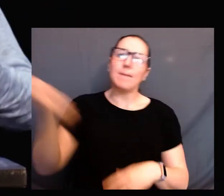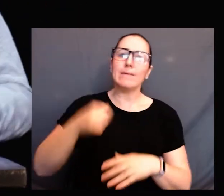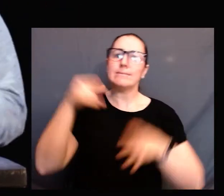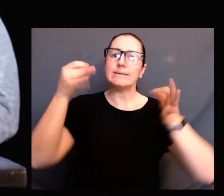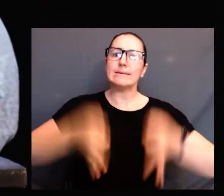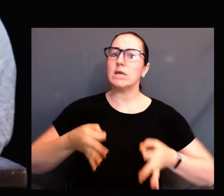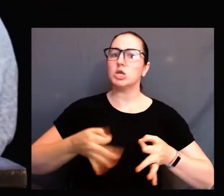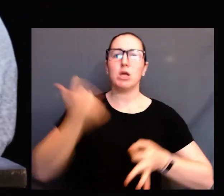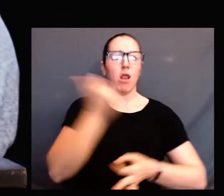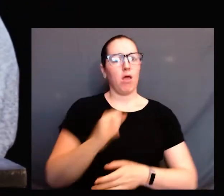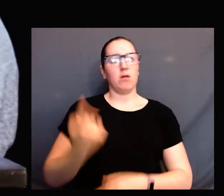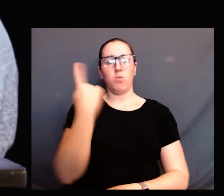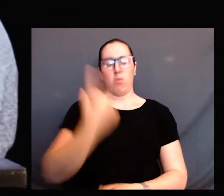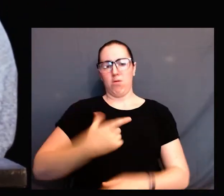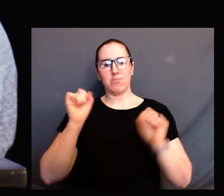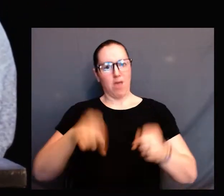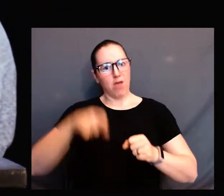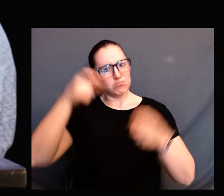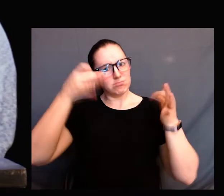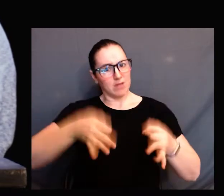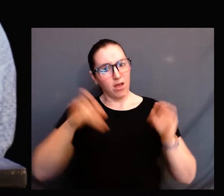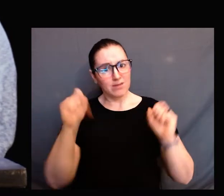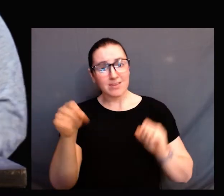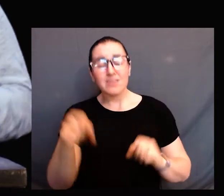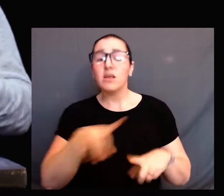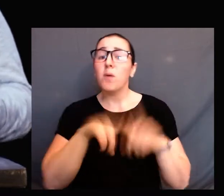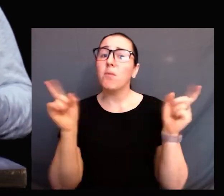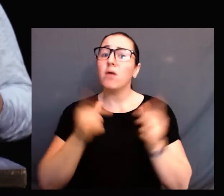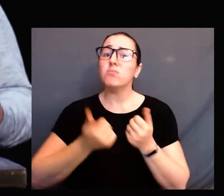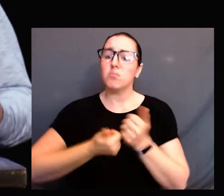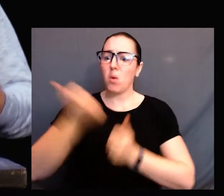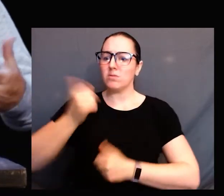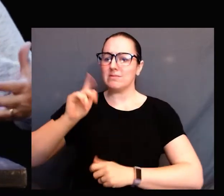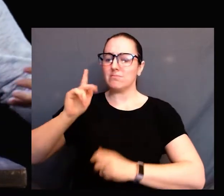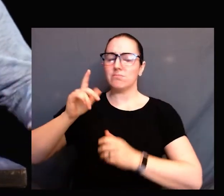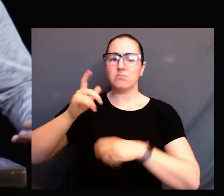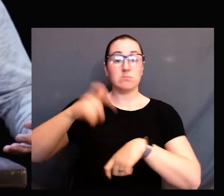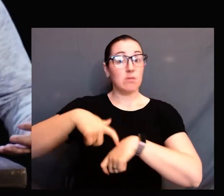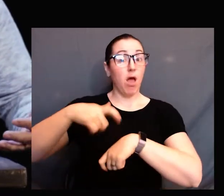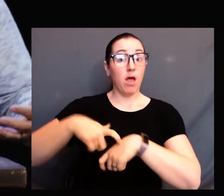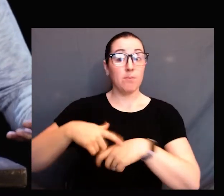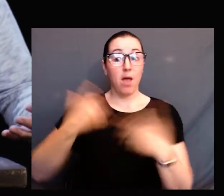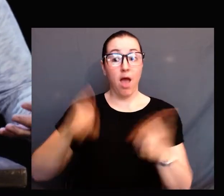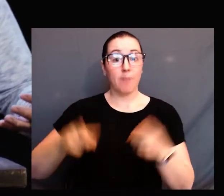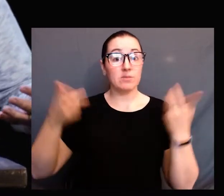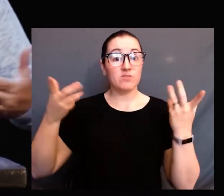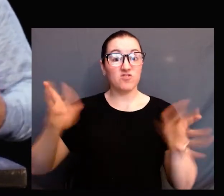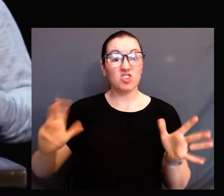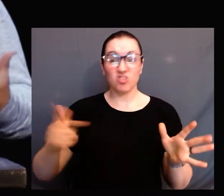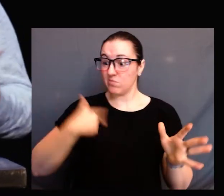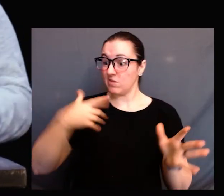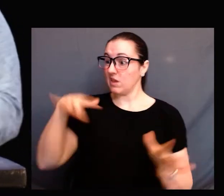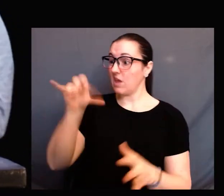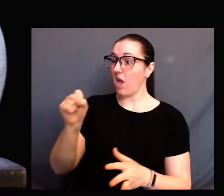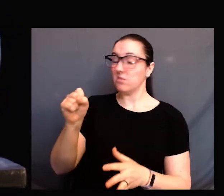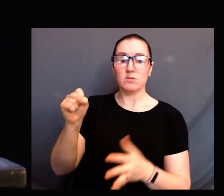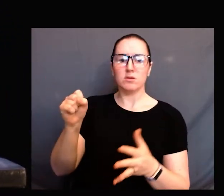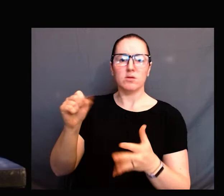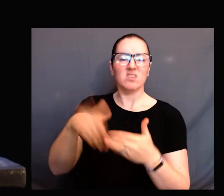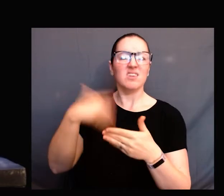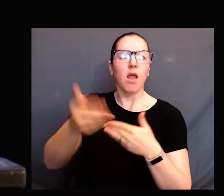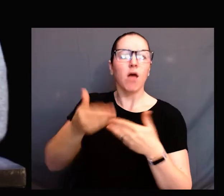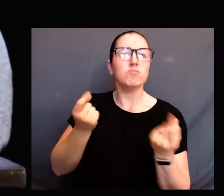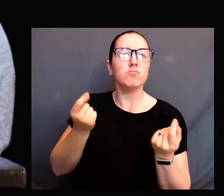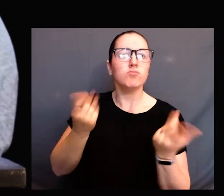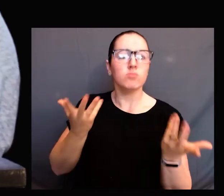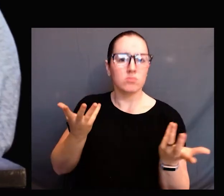the greatest decision that anyone can ever make in their life. But most of the time, people want to know, okay, now that I've said yes to